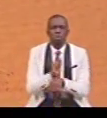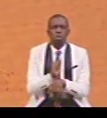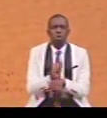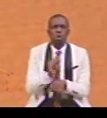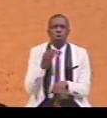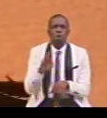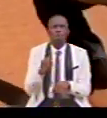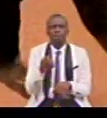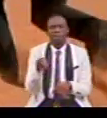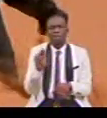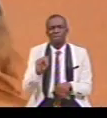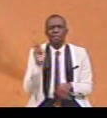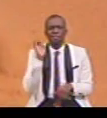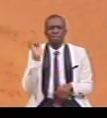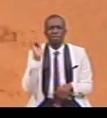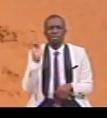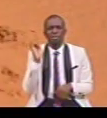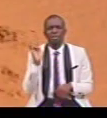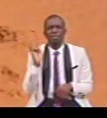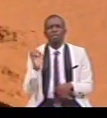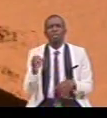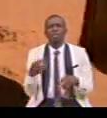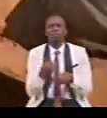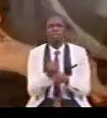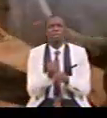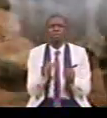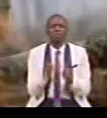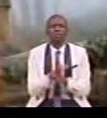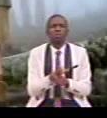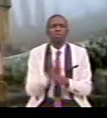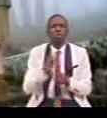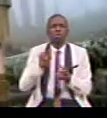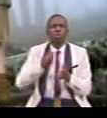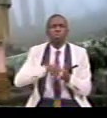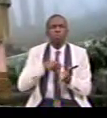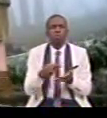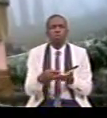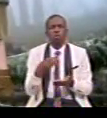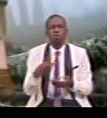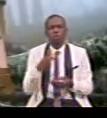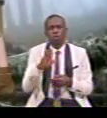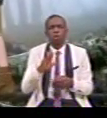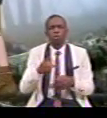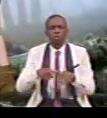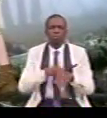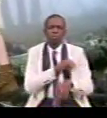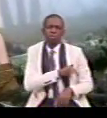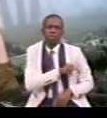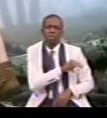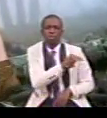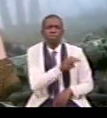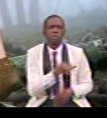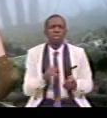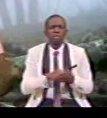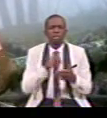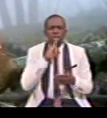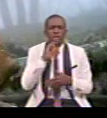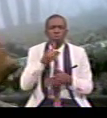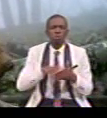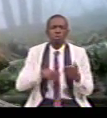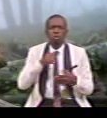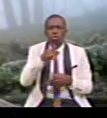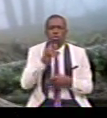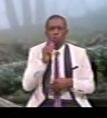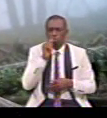make full proof of thy Ministry and it is what we deal we get you but do things